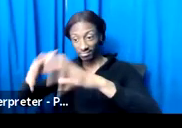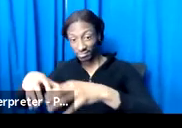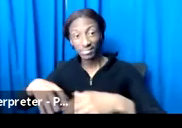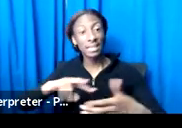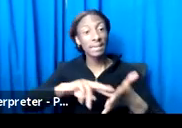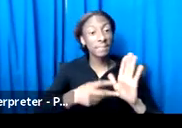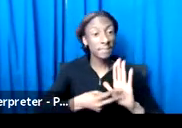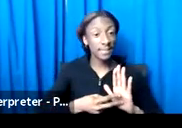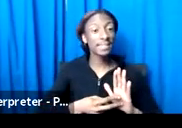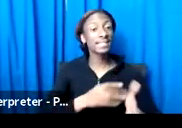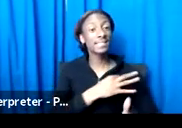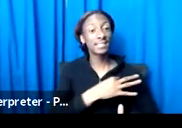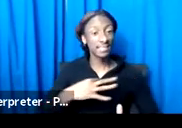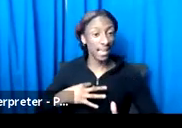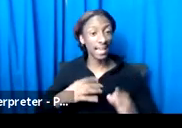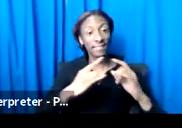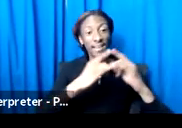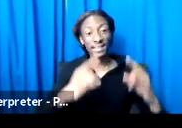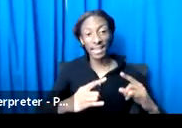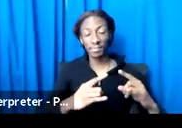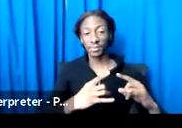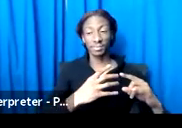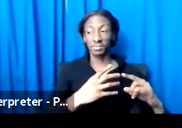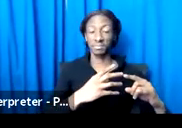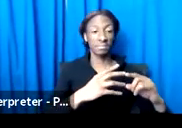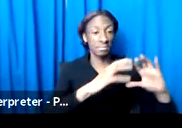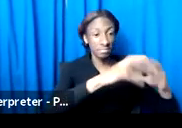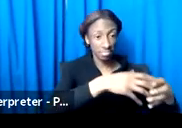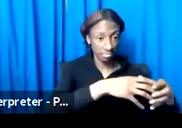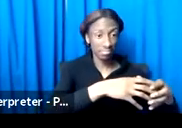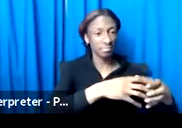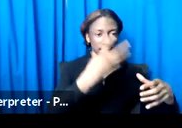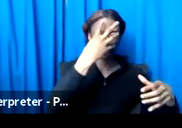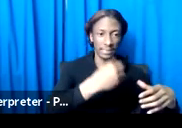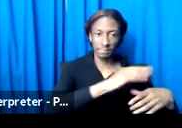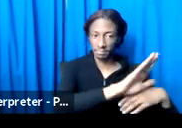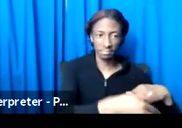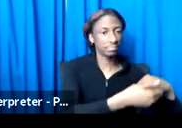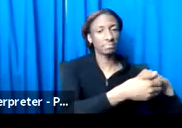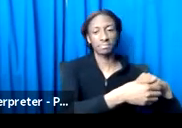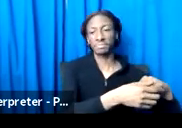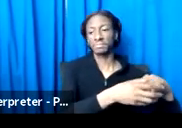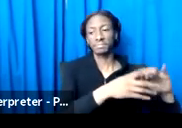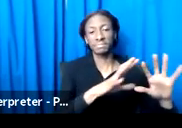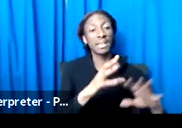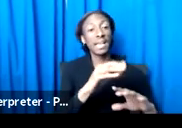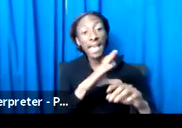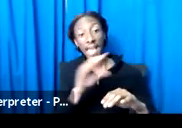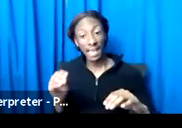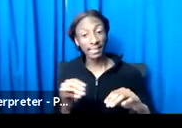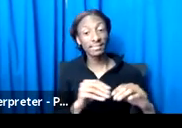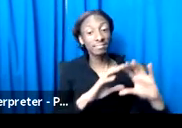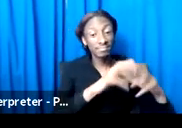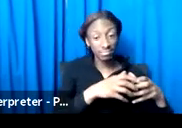staff who are staying together in a cabin, bunkhouse, or a similar defined space. Household cohort members do not need to wear masks or